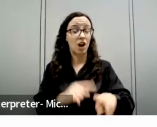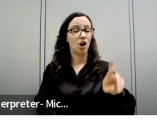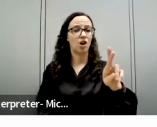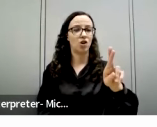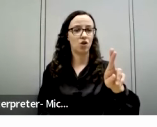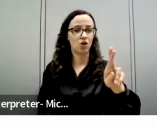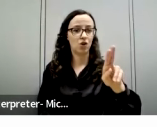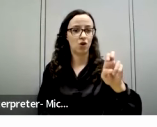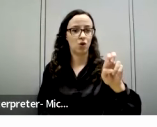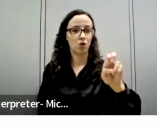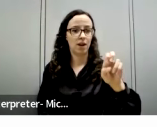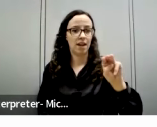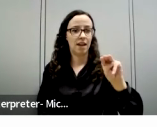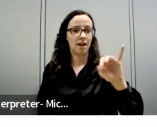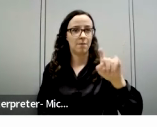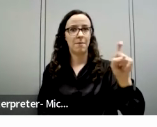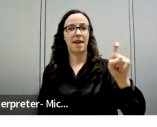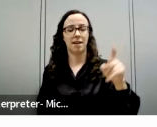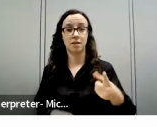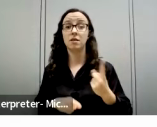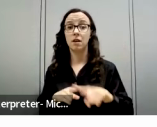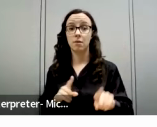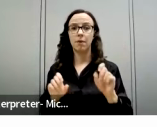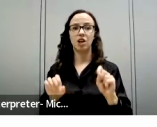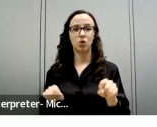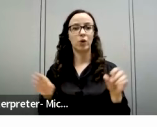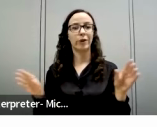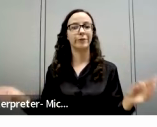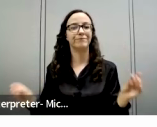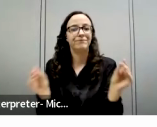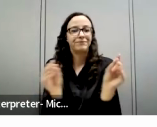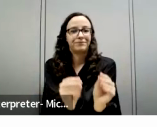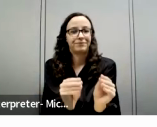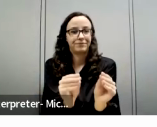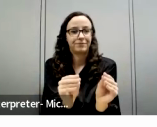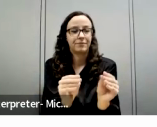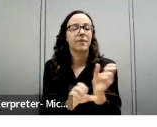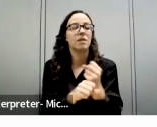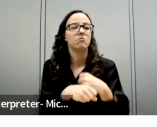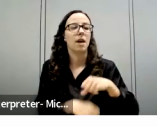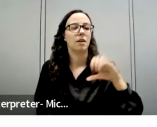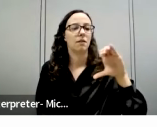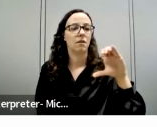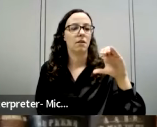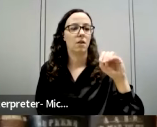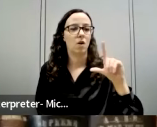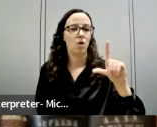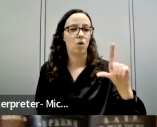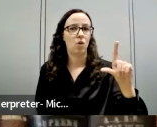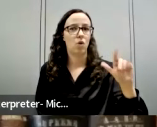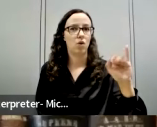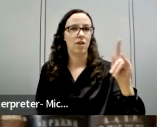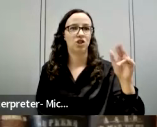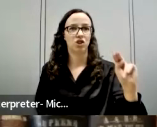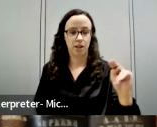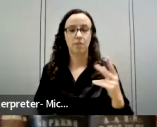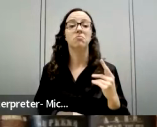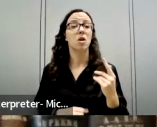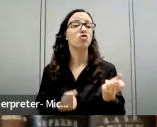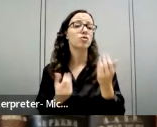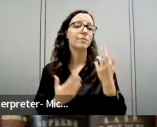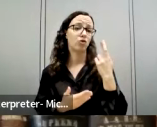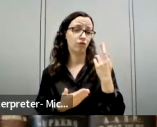two together, but you would be able to make a collection. And there's lots of other reasons people make collections besides just conflicting